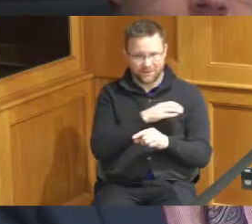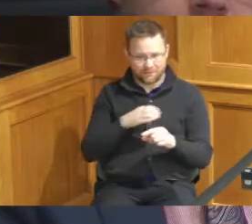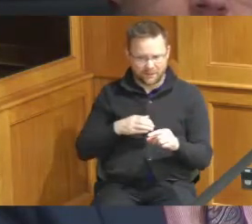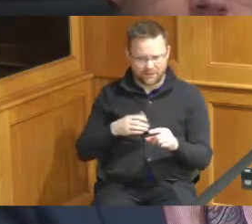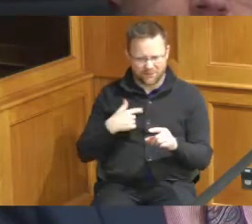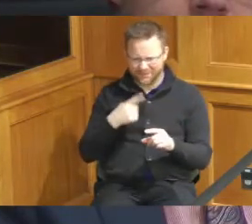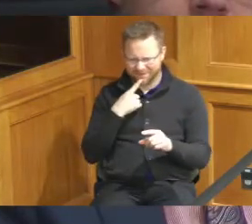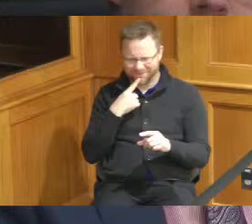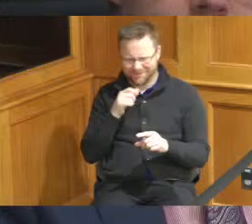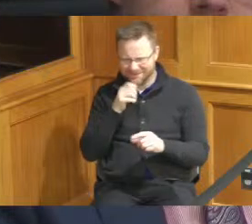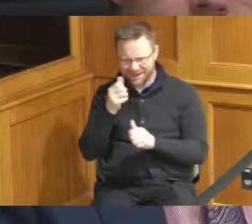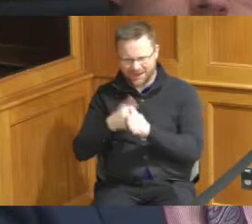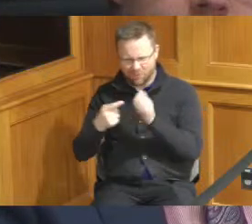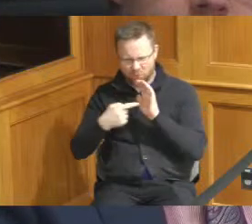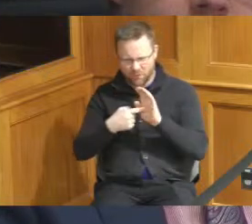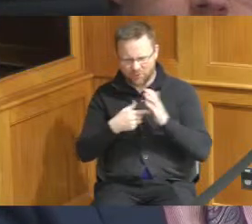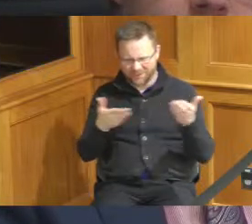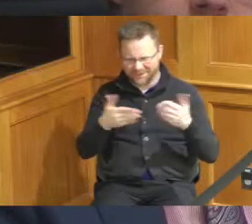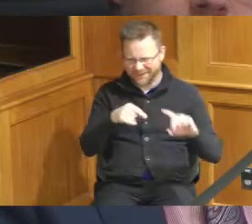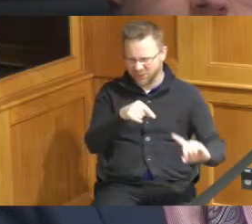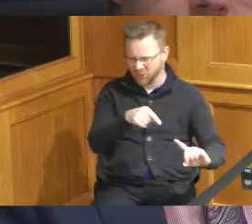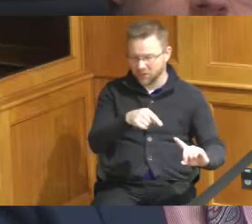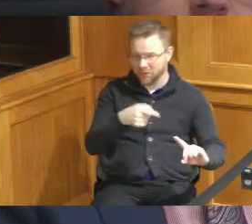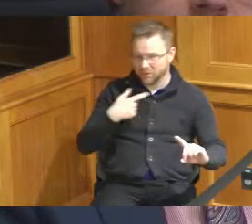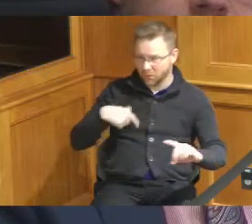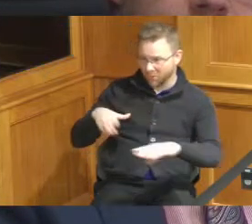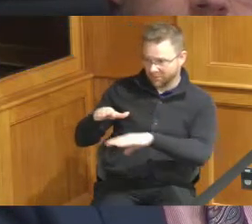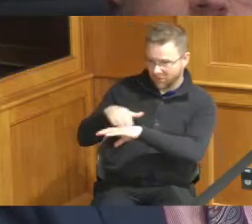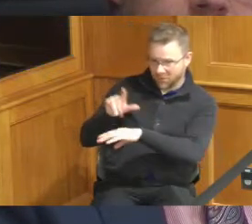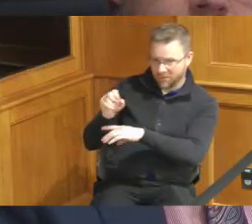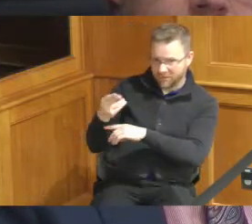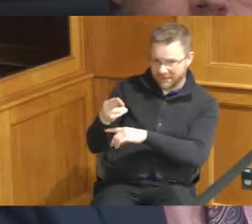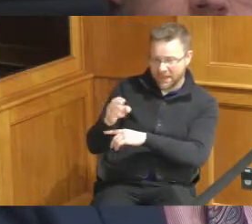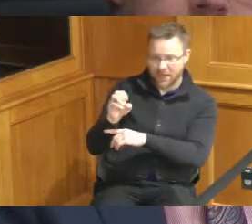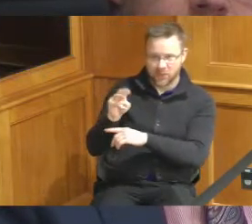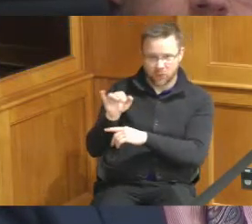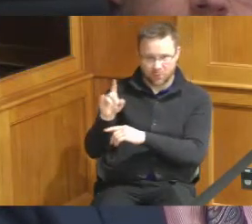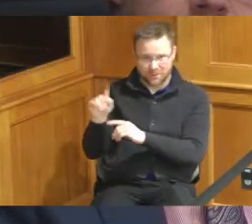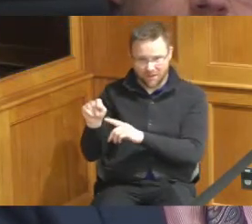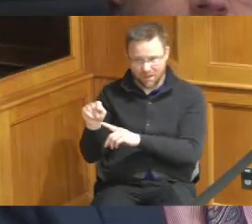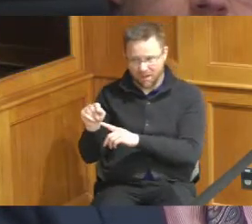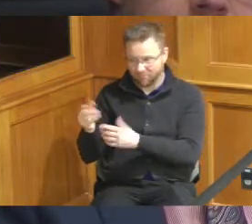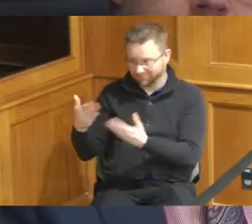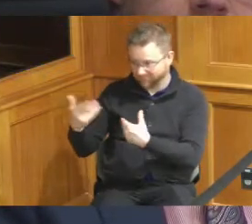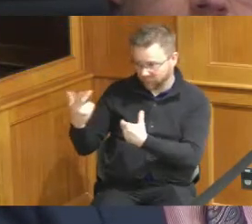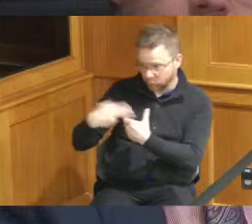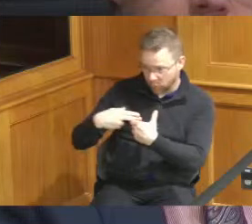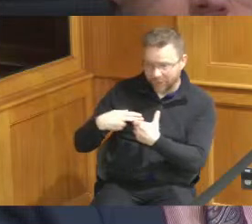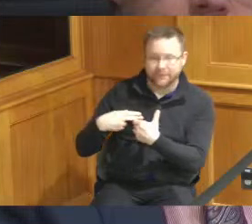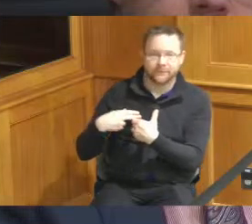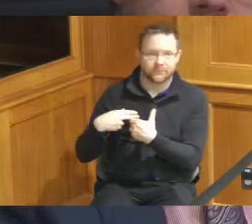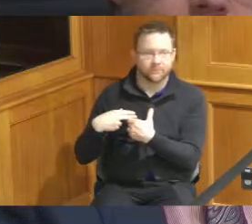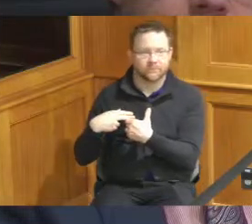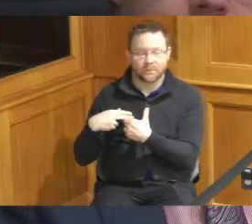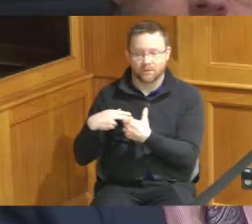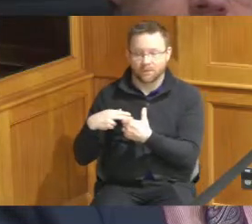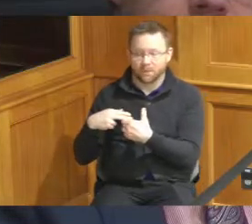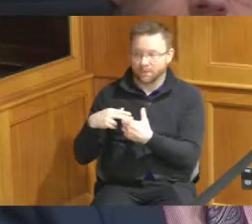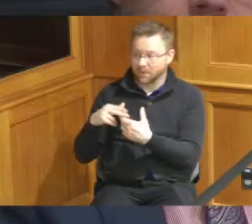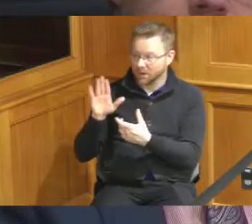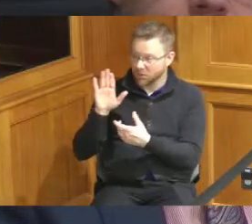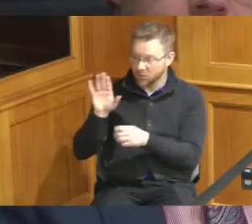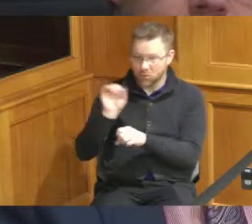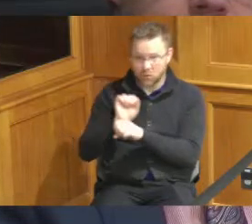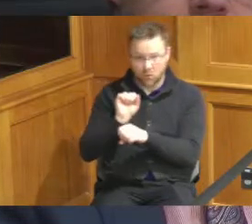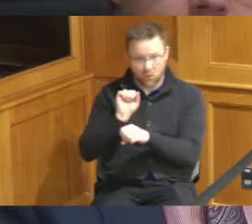not everybody's sitting at the table. And so we called on Leah and Humadot to join us. Yes. And your contribution to